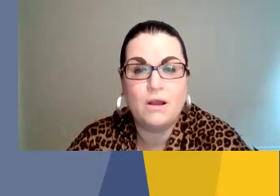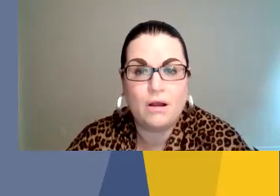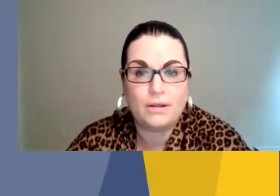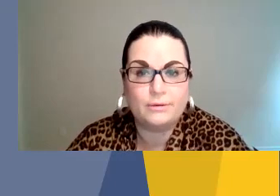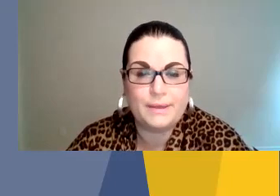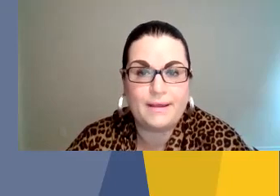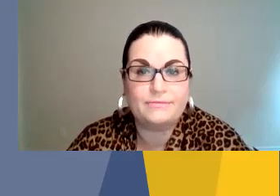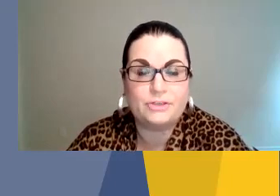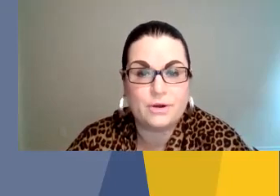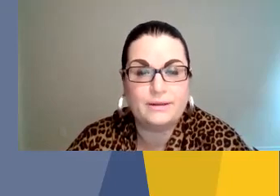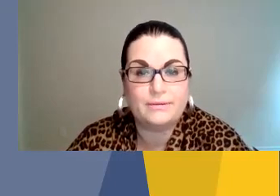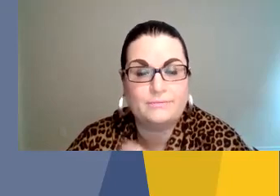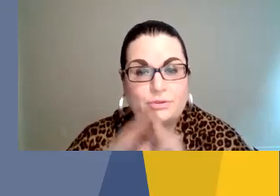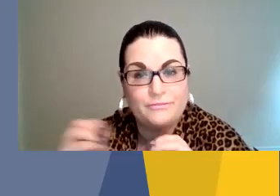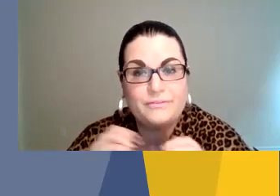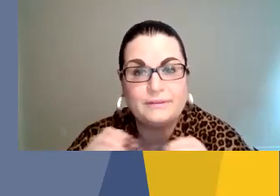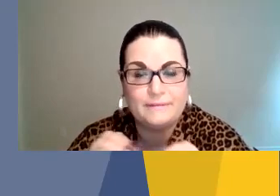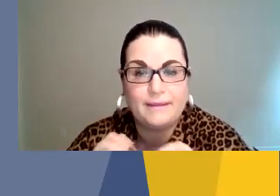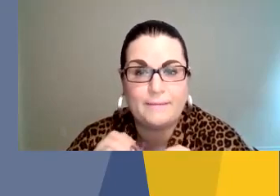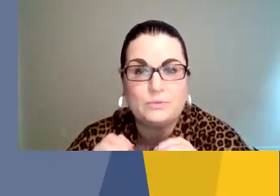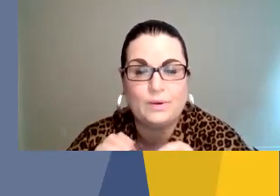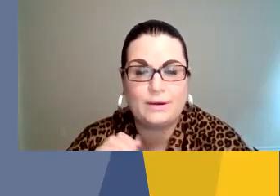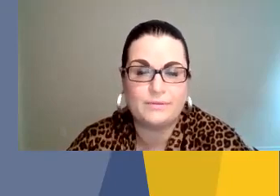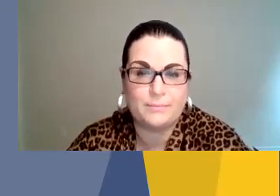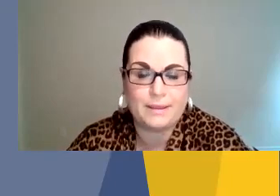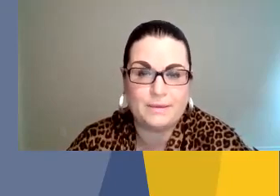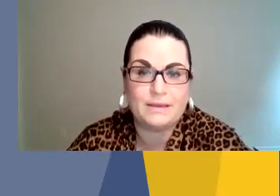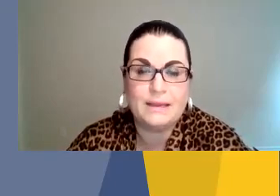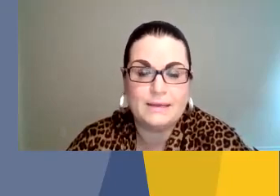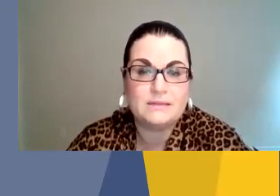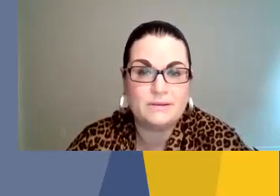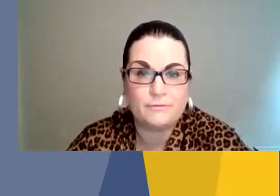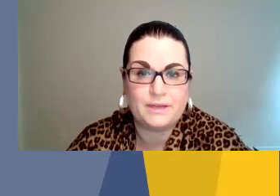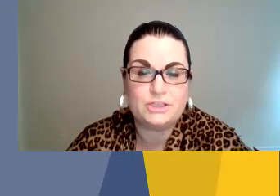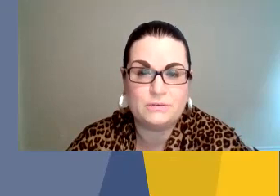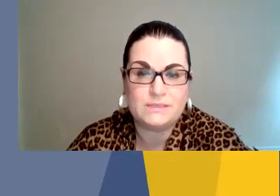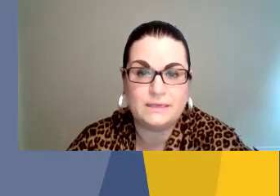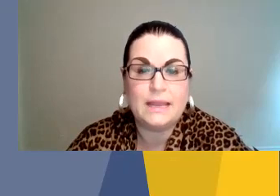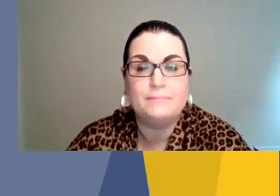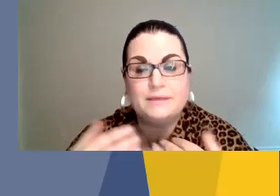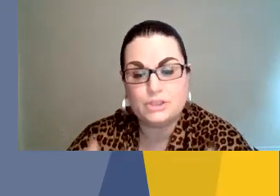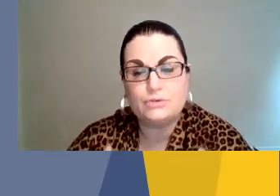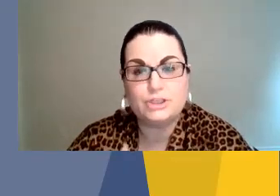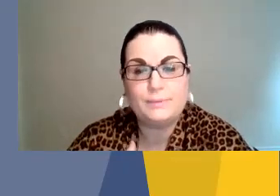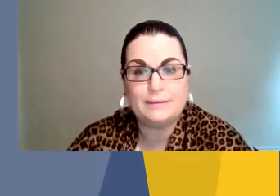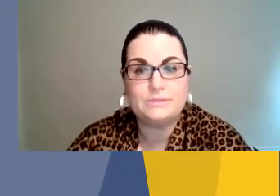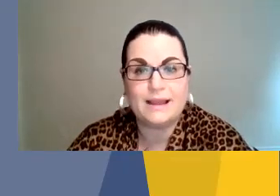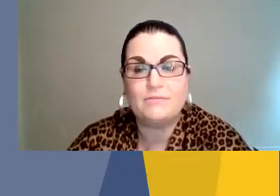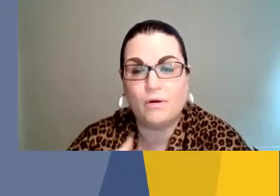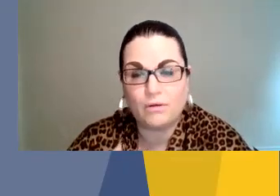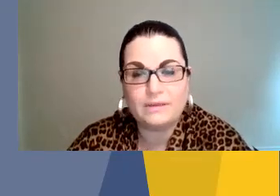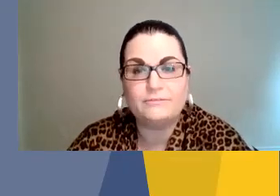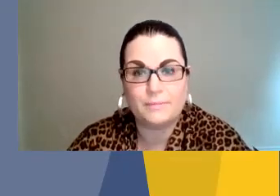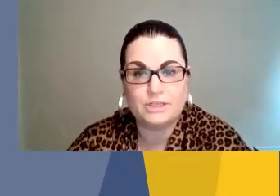permission on your behalf to try to sort of fill in the gaps wherever there may be some information missing, because you should be able to